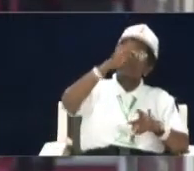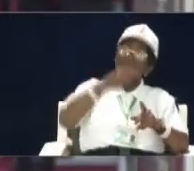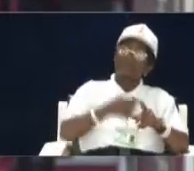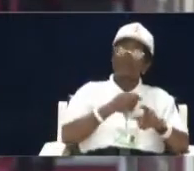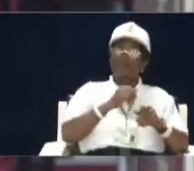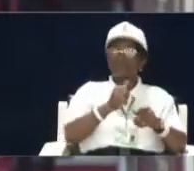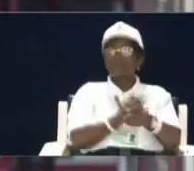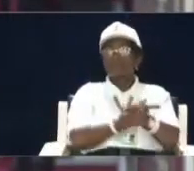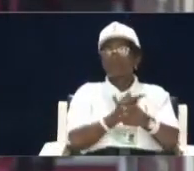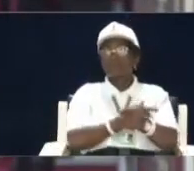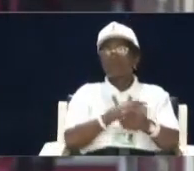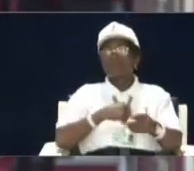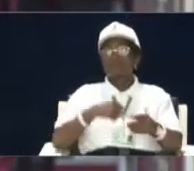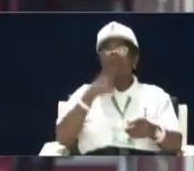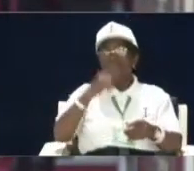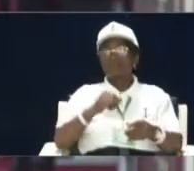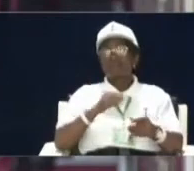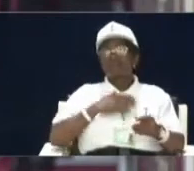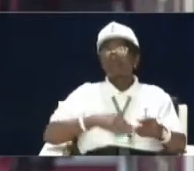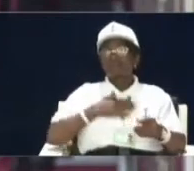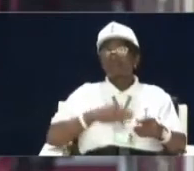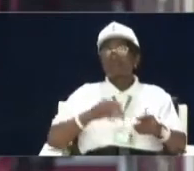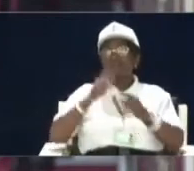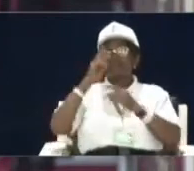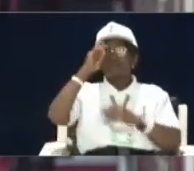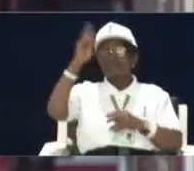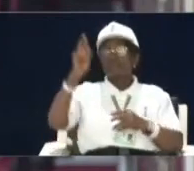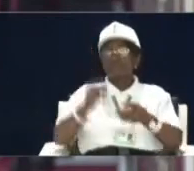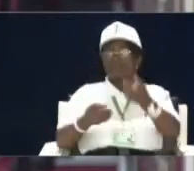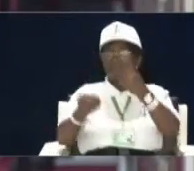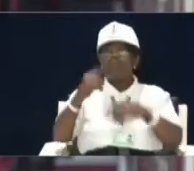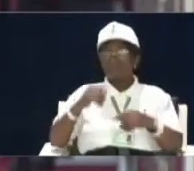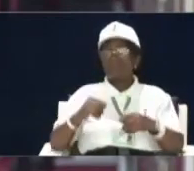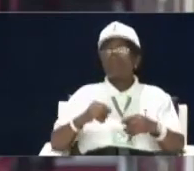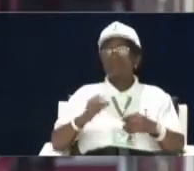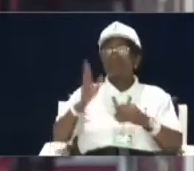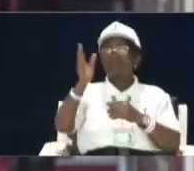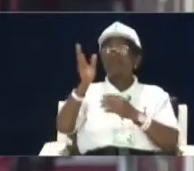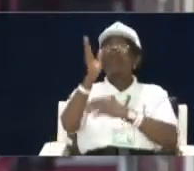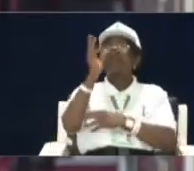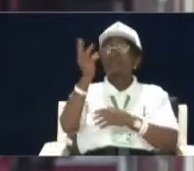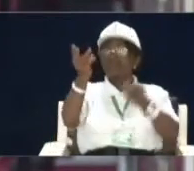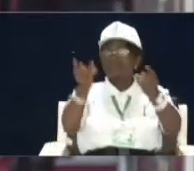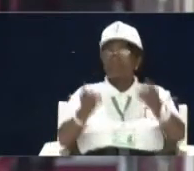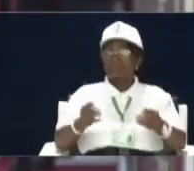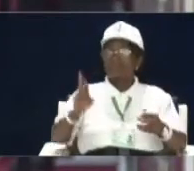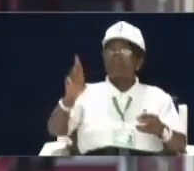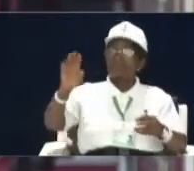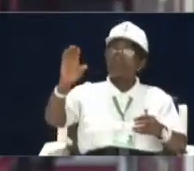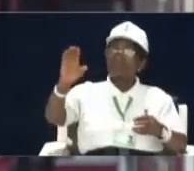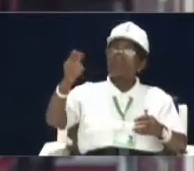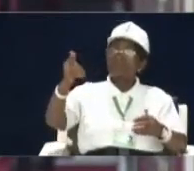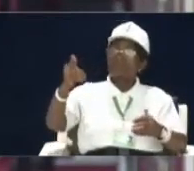I said, "Please, sir, come. God wants the Redeemed Christian Church of God in Ghana." I said, "Ha."